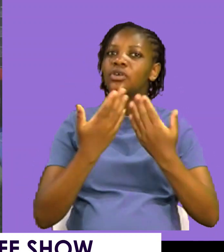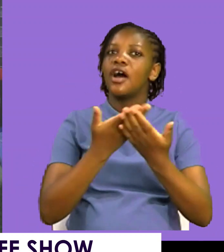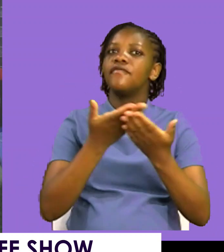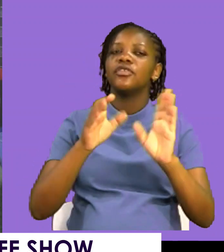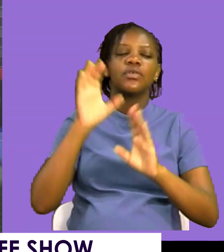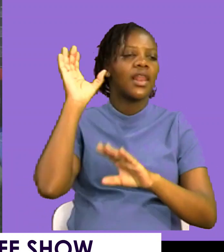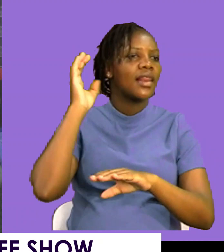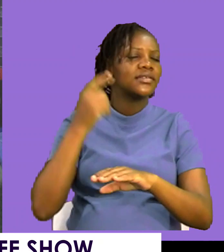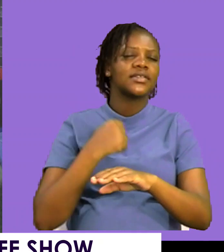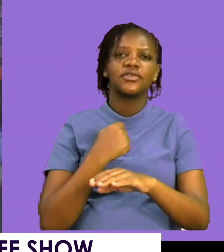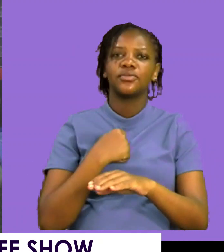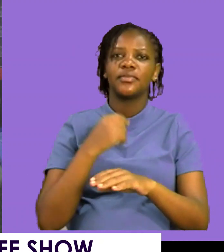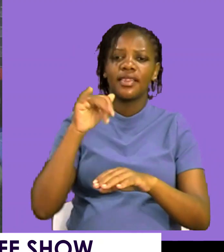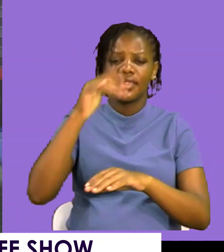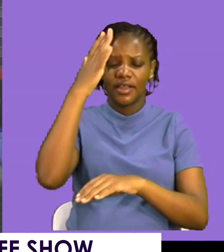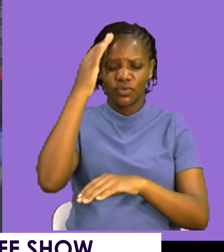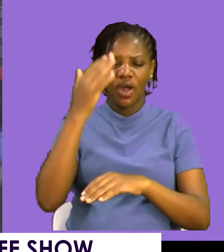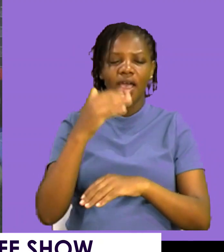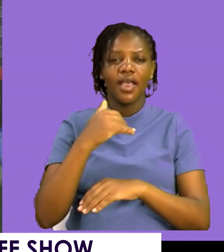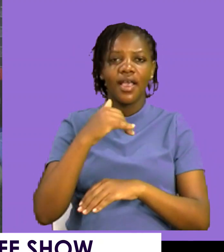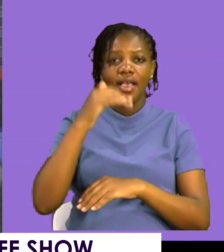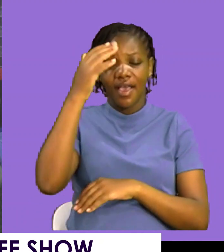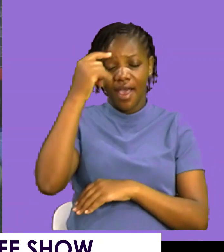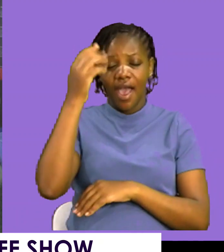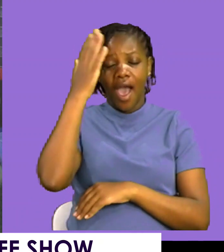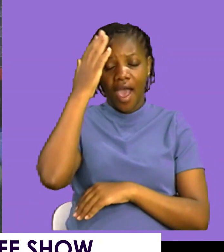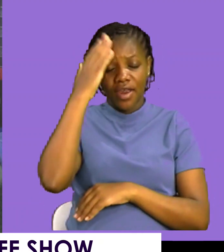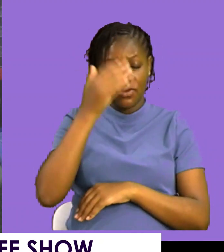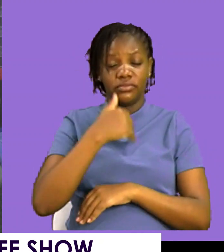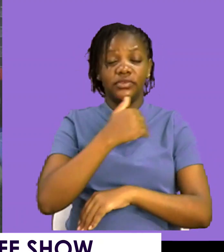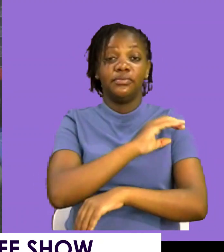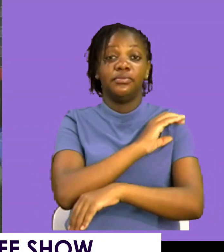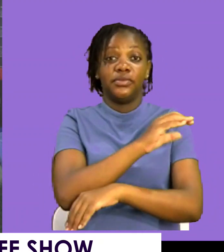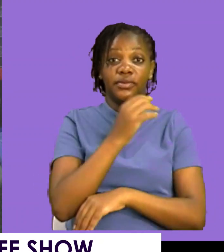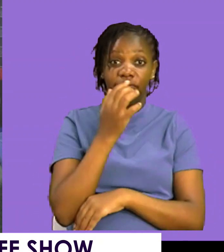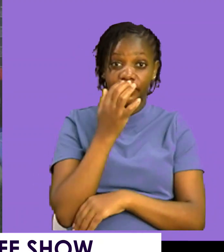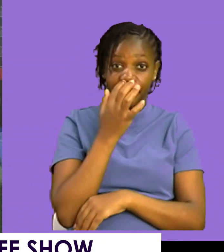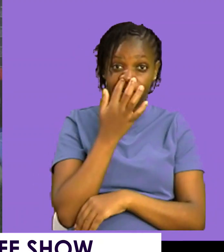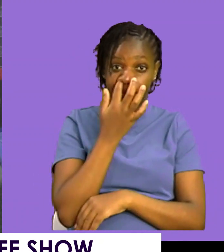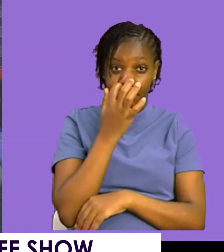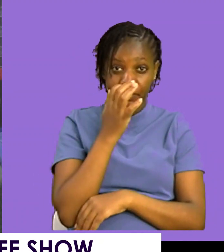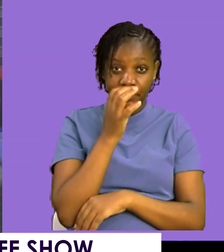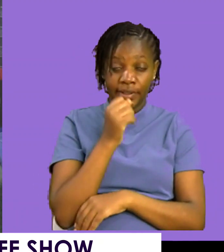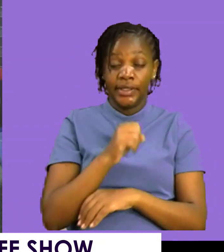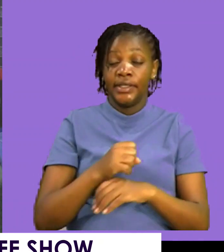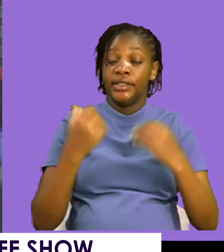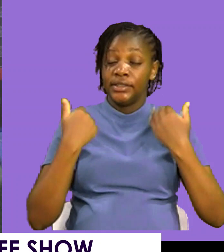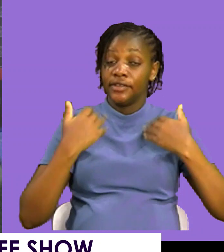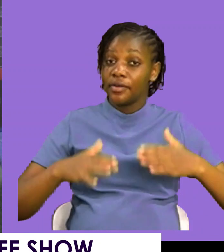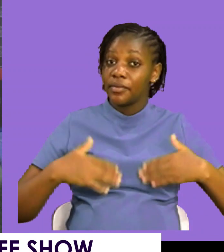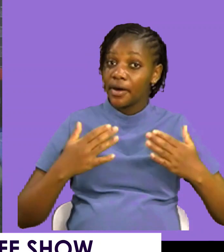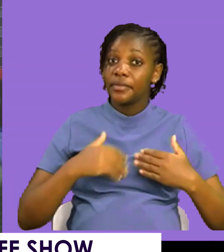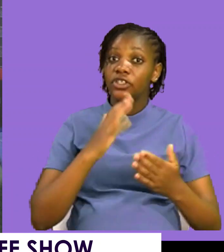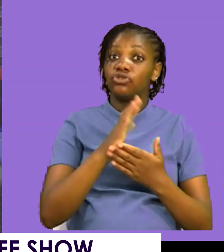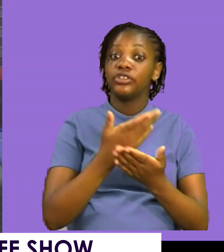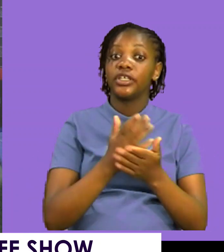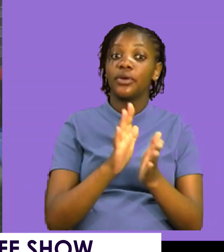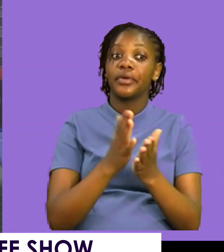me. That is why I know I'm powerful. I am privileged to be able to share with